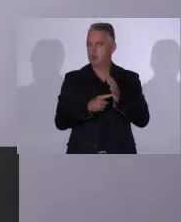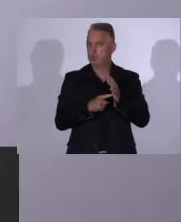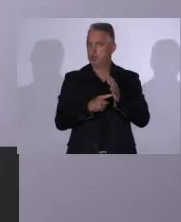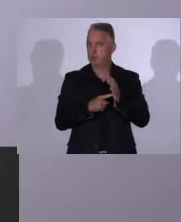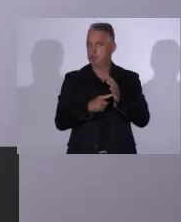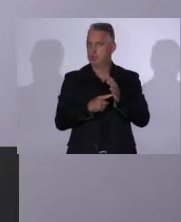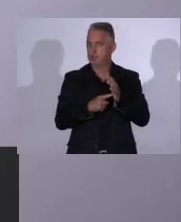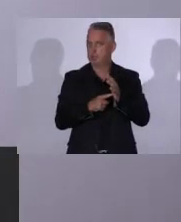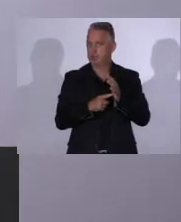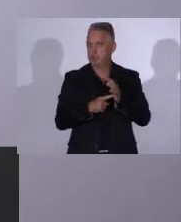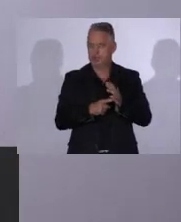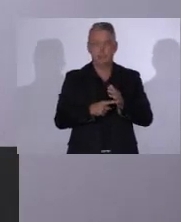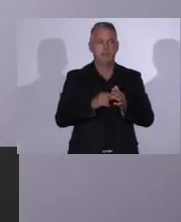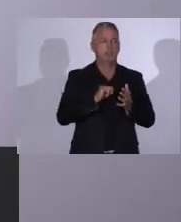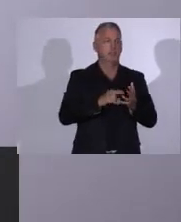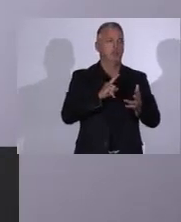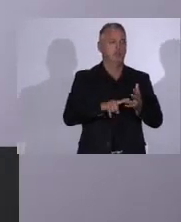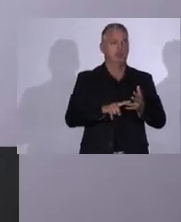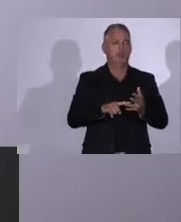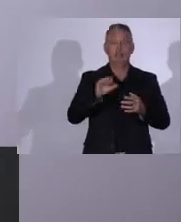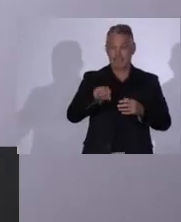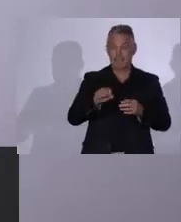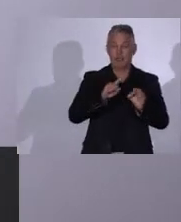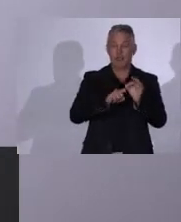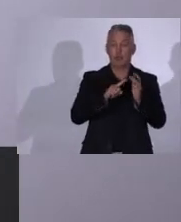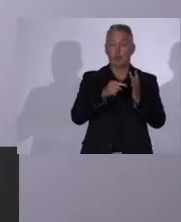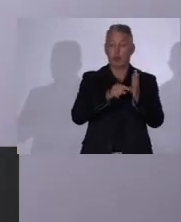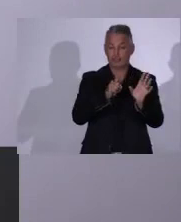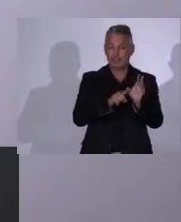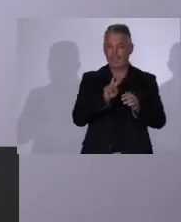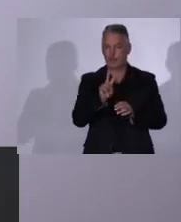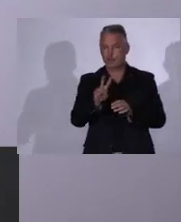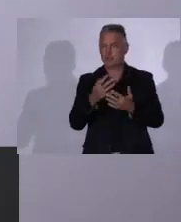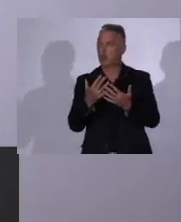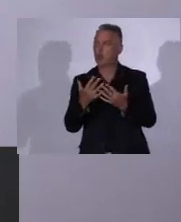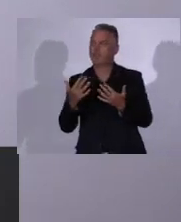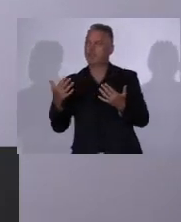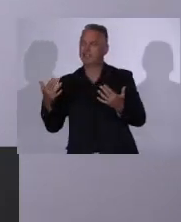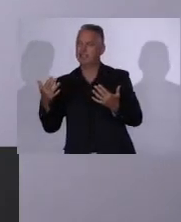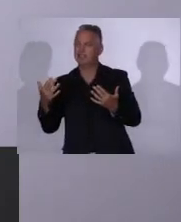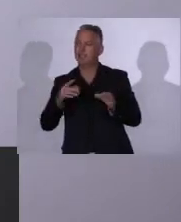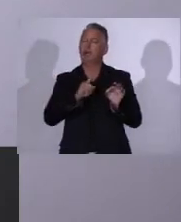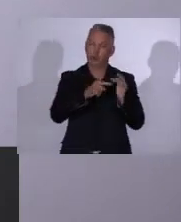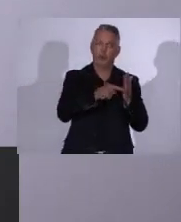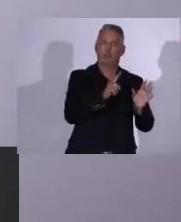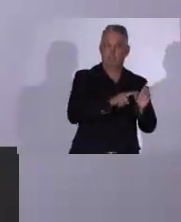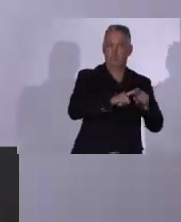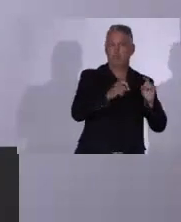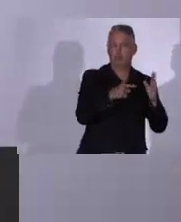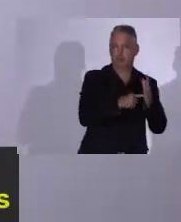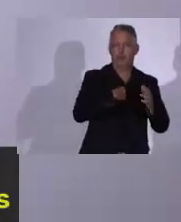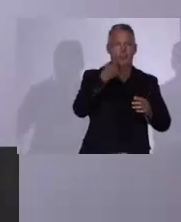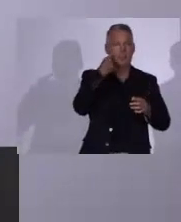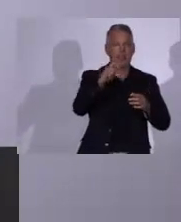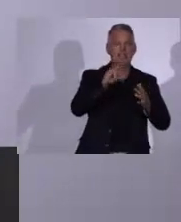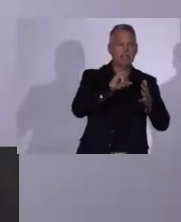quality over quantity type project. So you're spot on there. I think through telling stories, through case studies, is probably going to be the best way